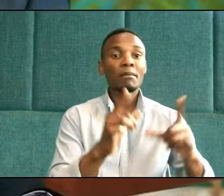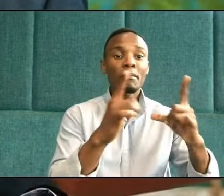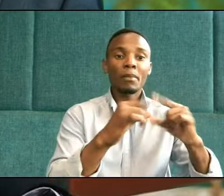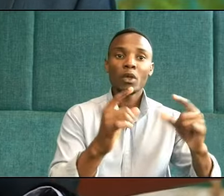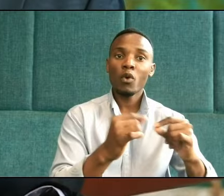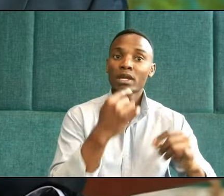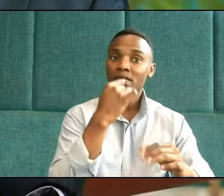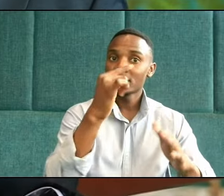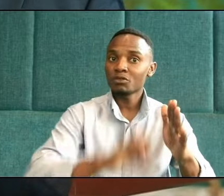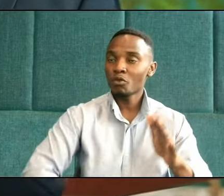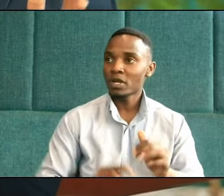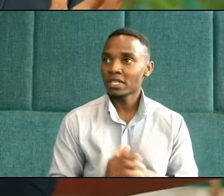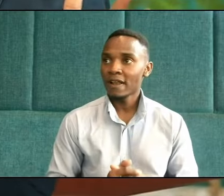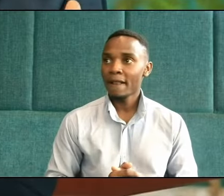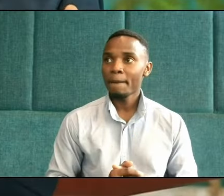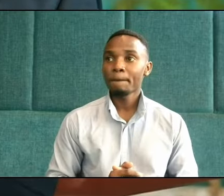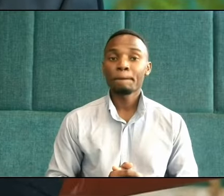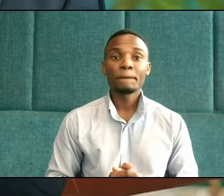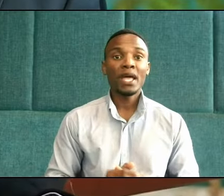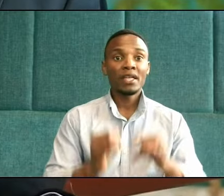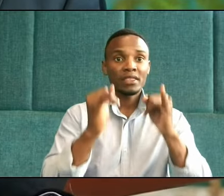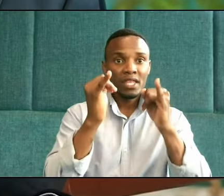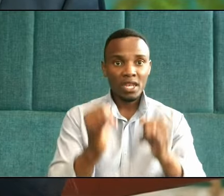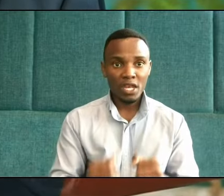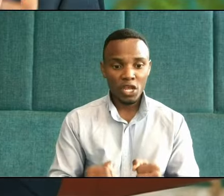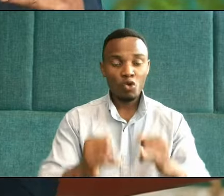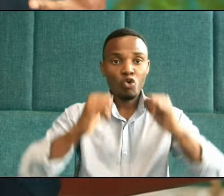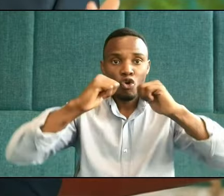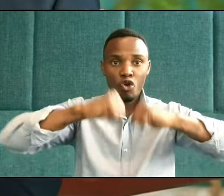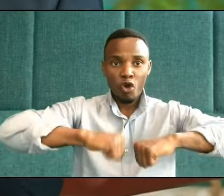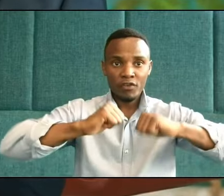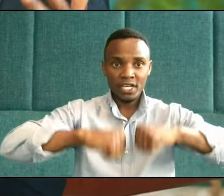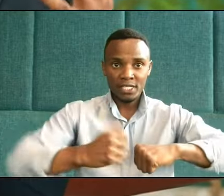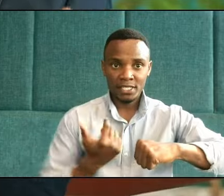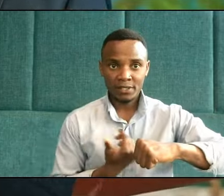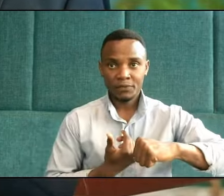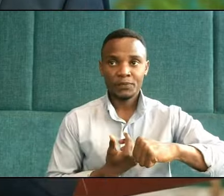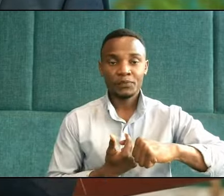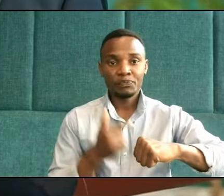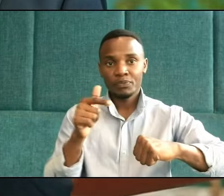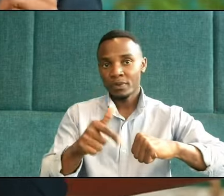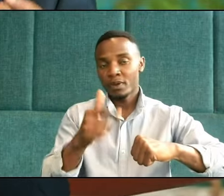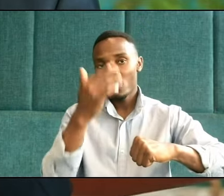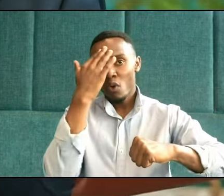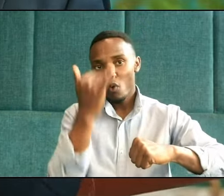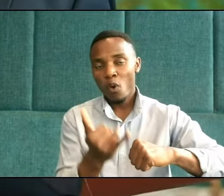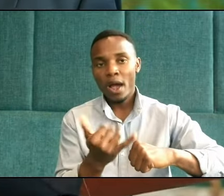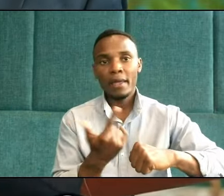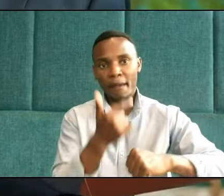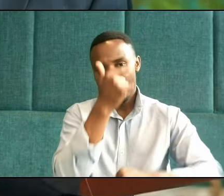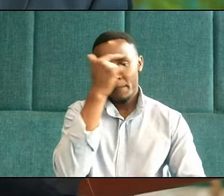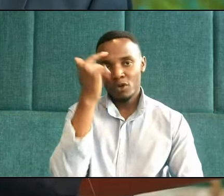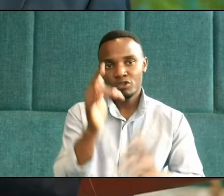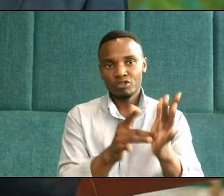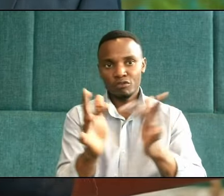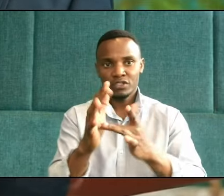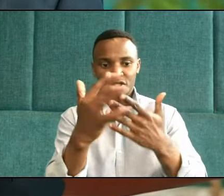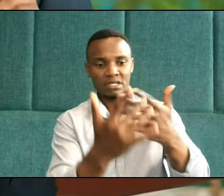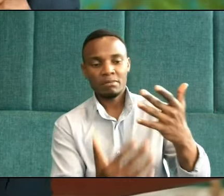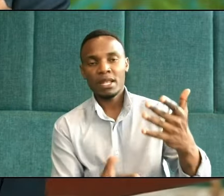climax of the new covenant, and this new covenant is there because of the blood of Jesus